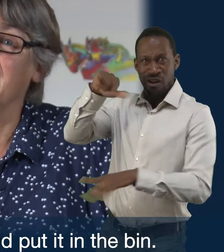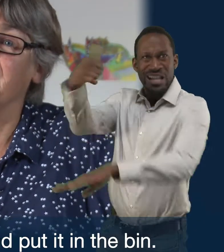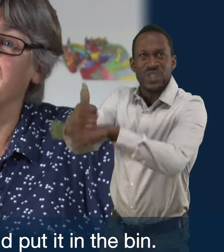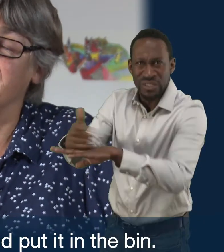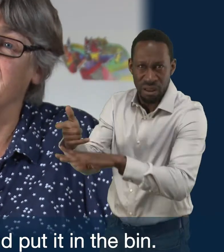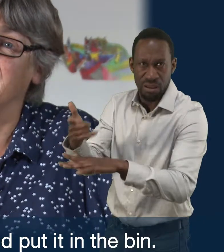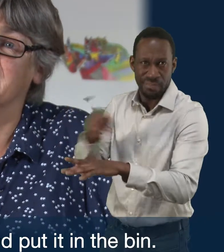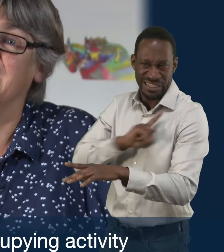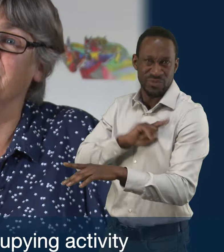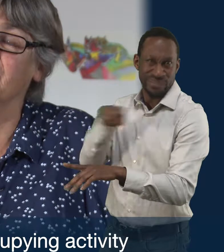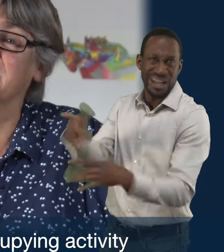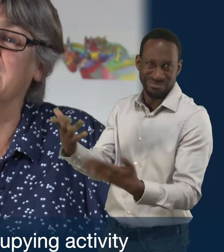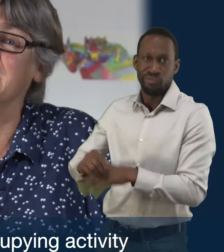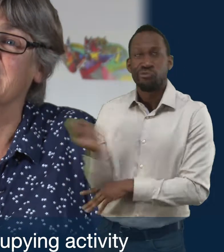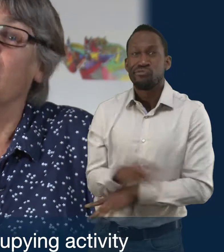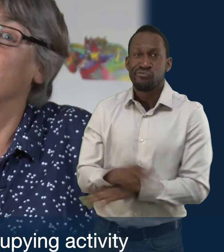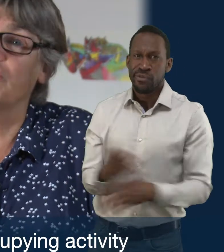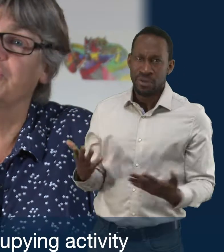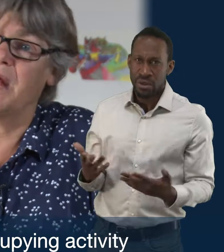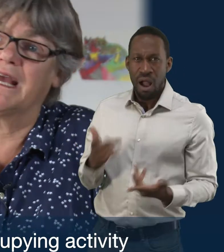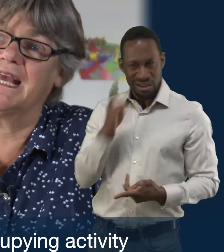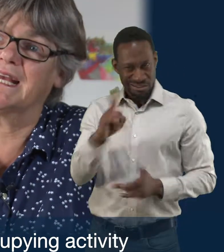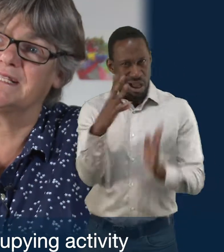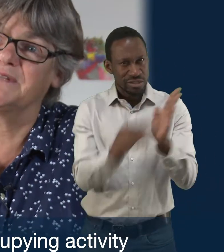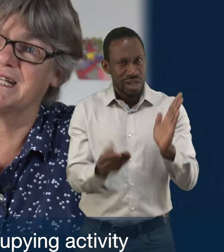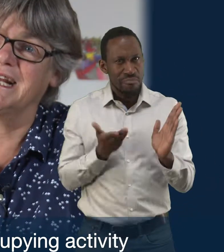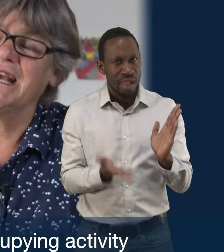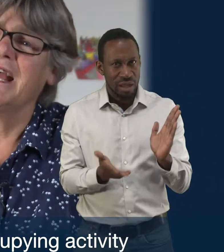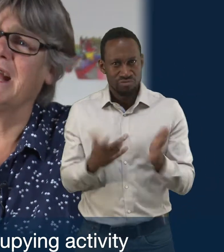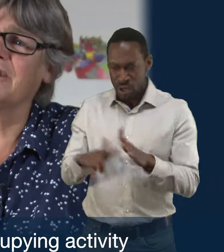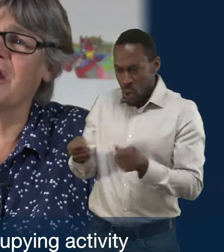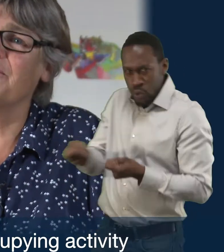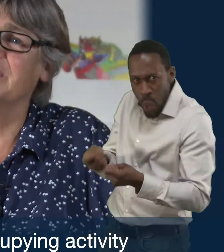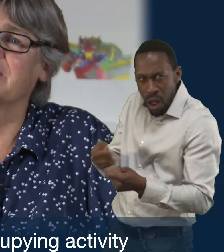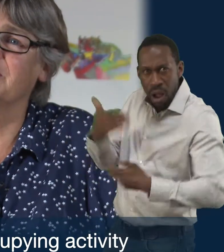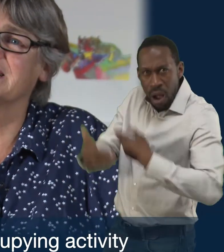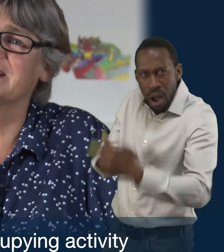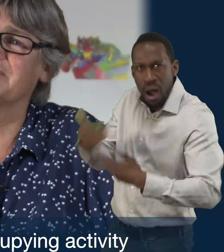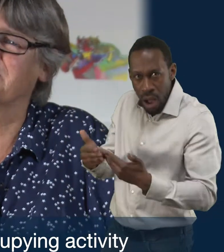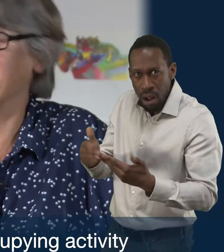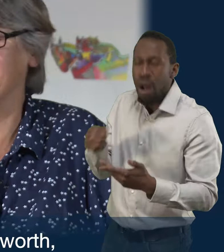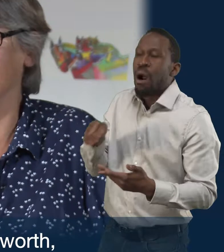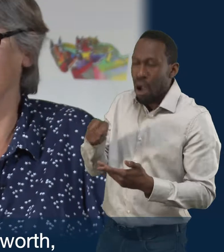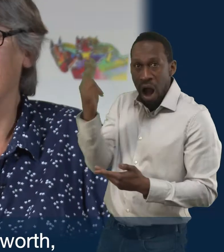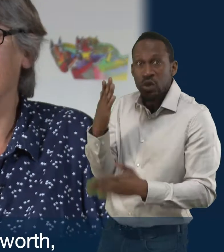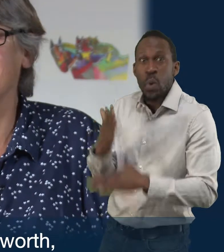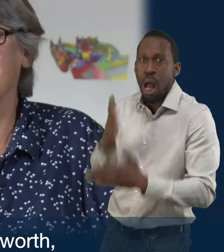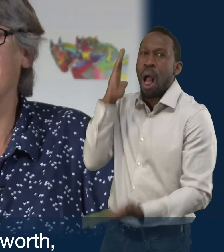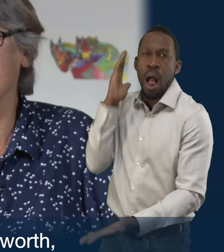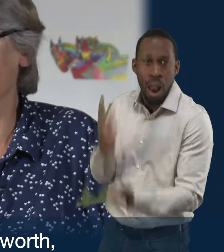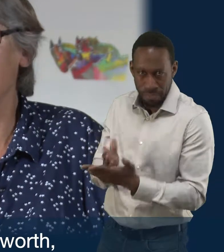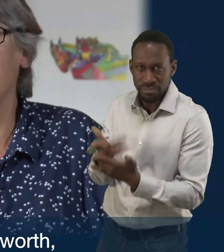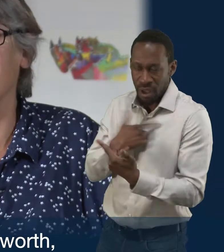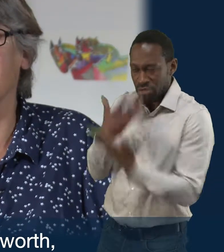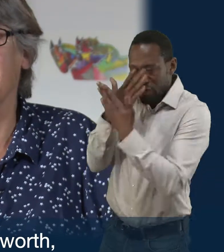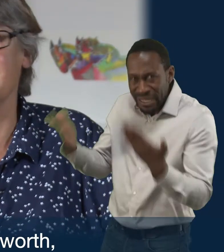she had been previously, it was just seen as an occupying activity, and her artwork wasn't respected or seen